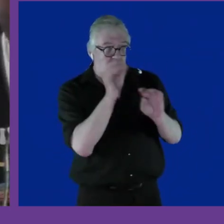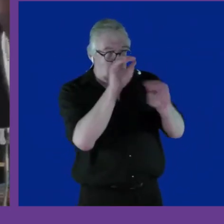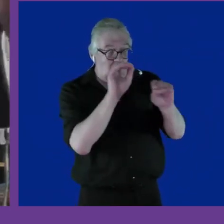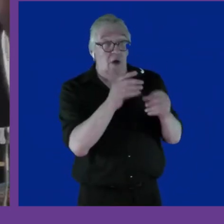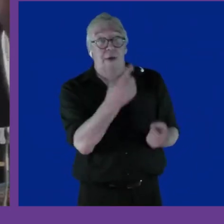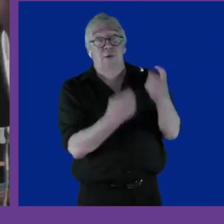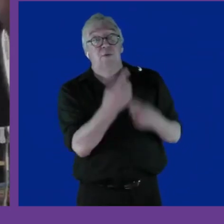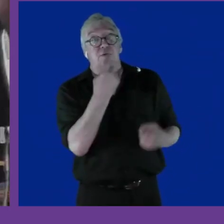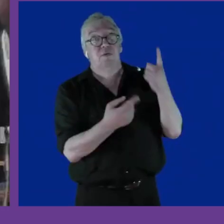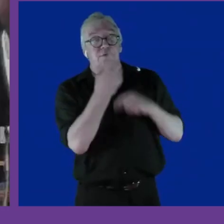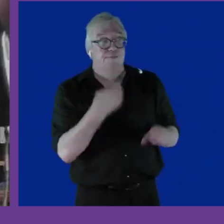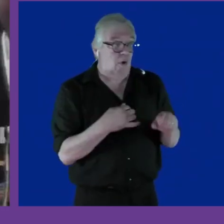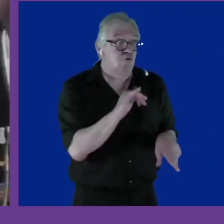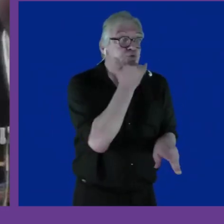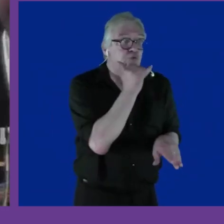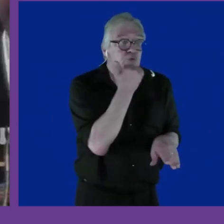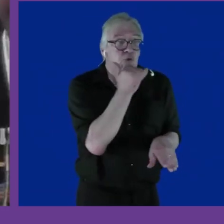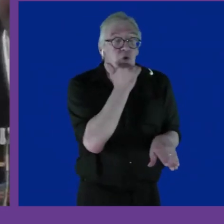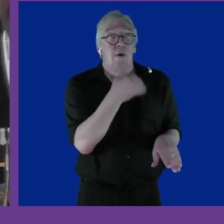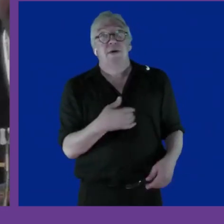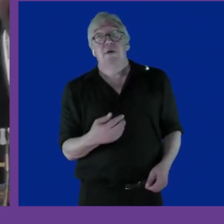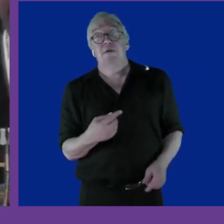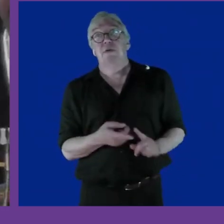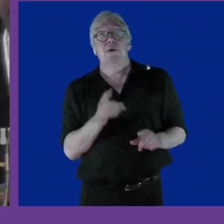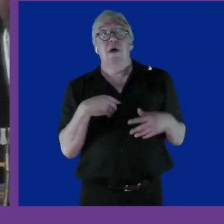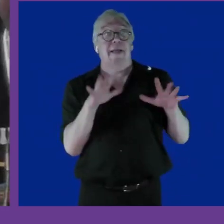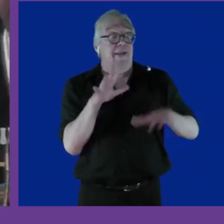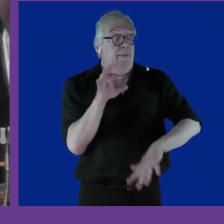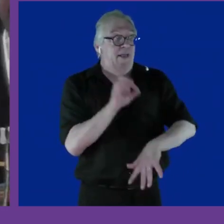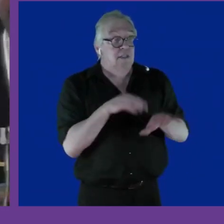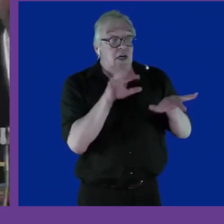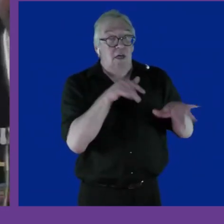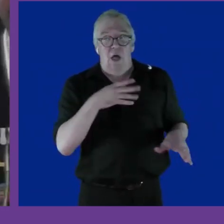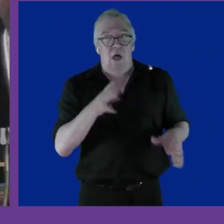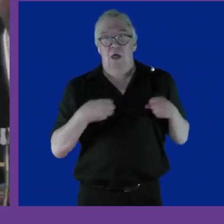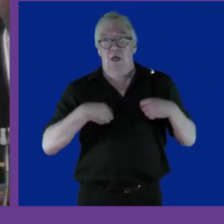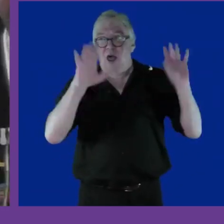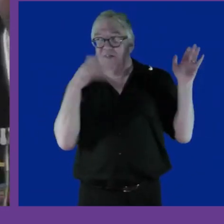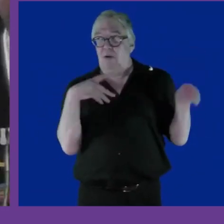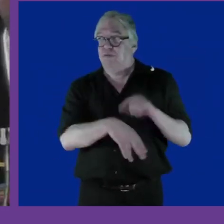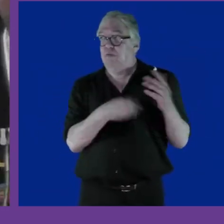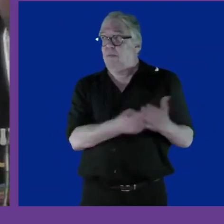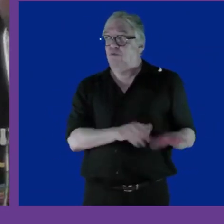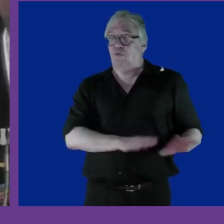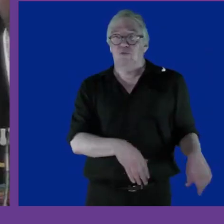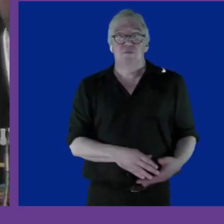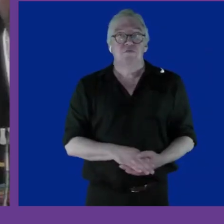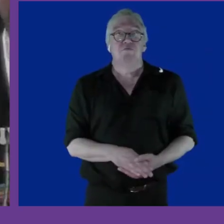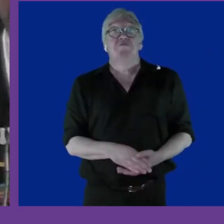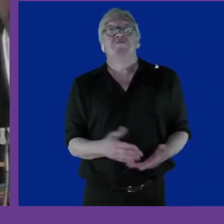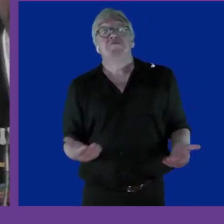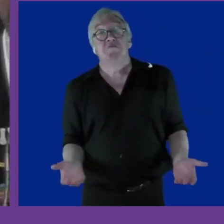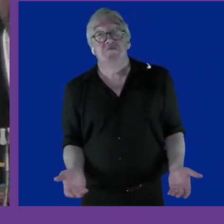of questions, errors, and it just takes me 10 minutes and I usually end up not buying something. So Apple Pay isn't required,